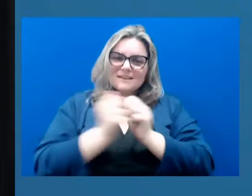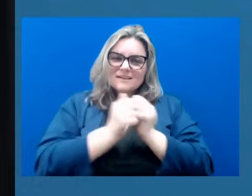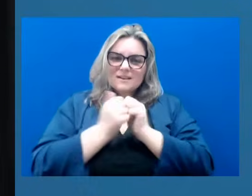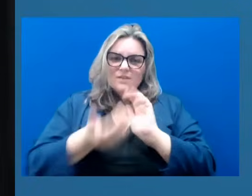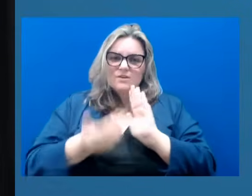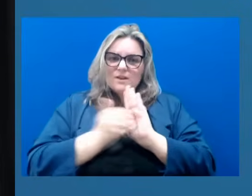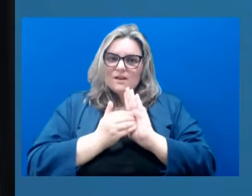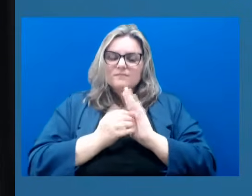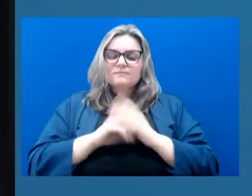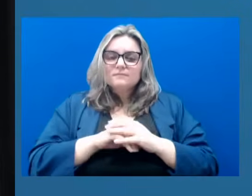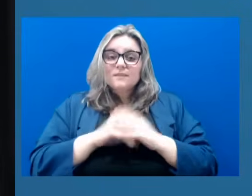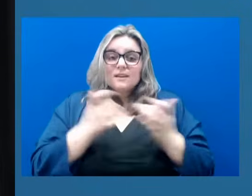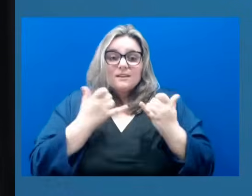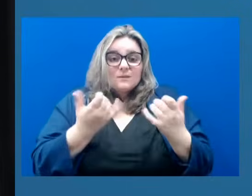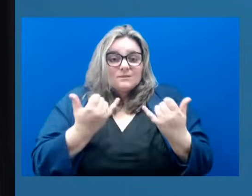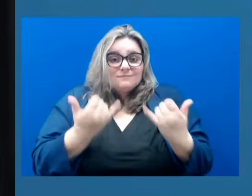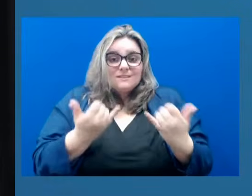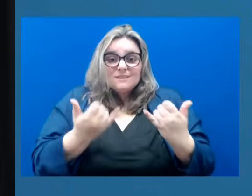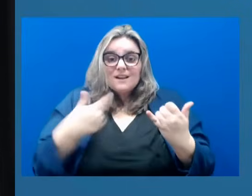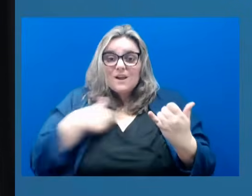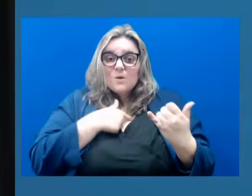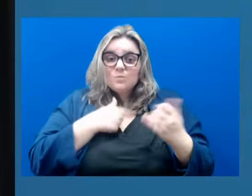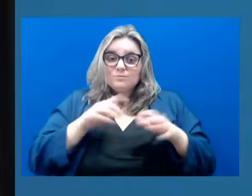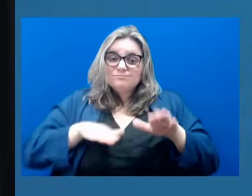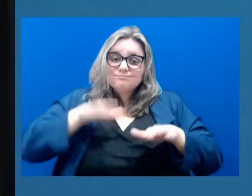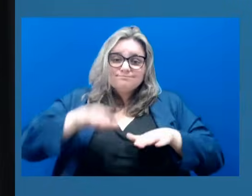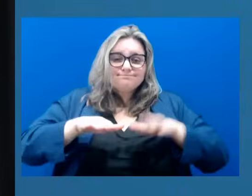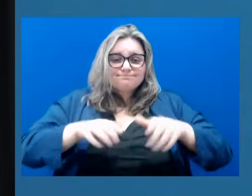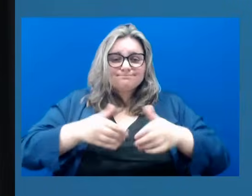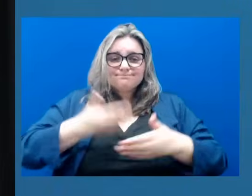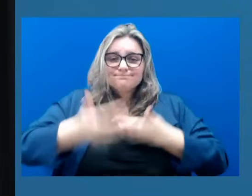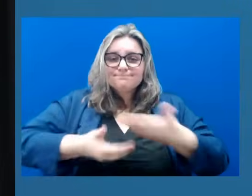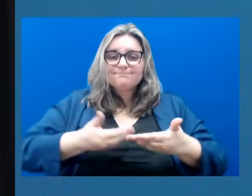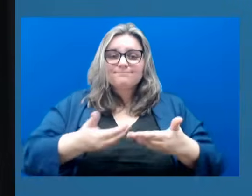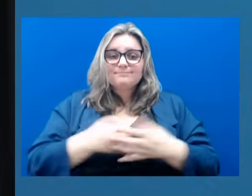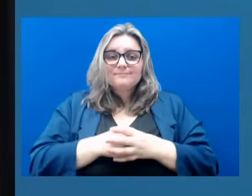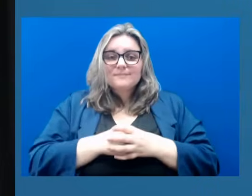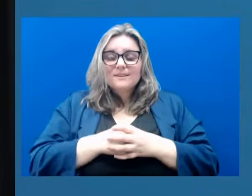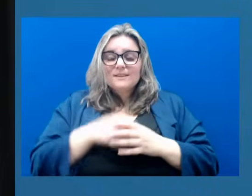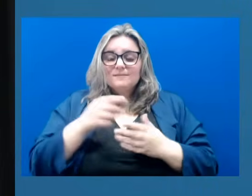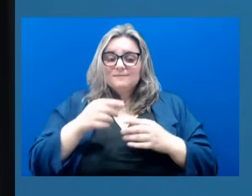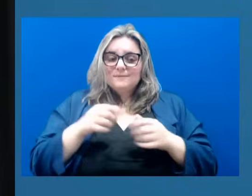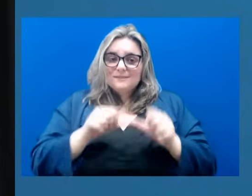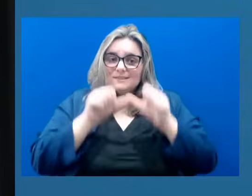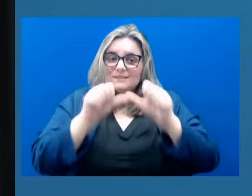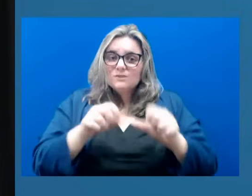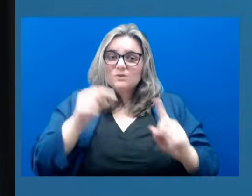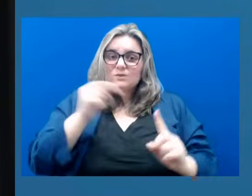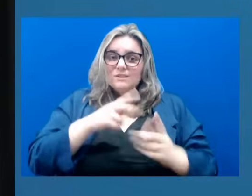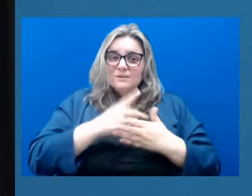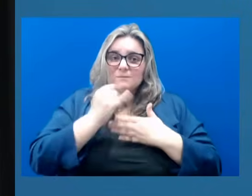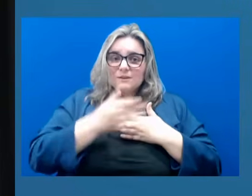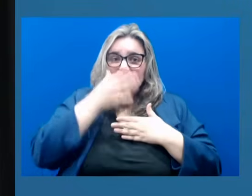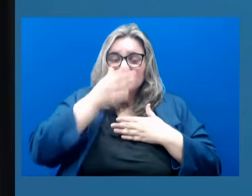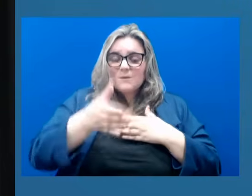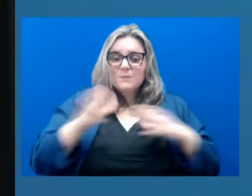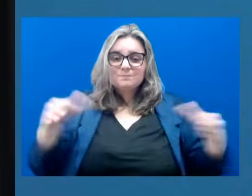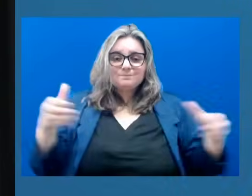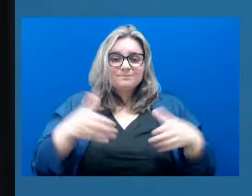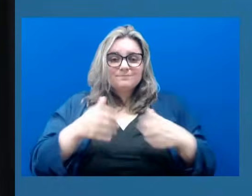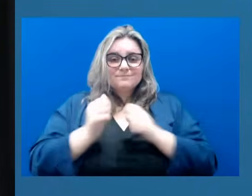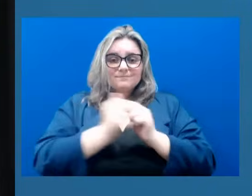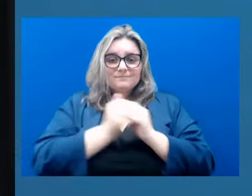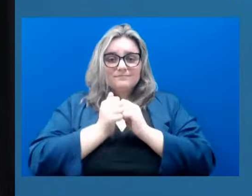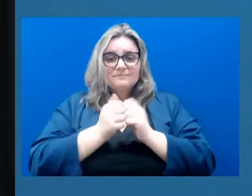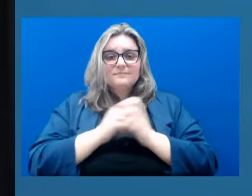today to continue to move forward with a project that will bring people together. It's been shaped by years of community